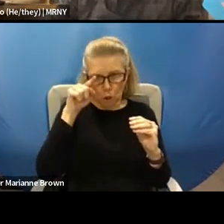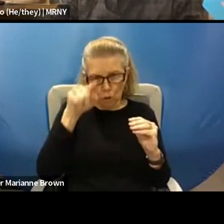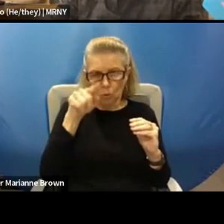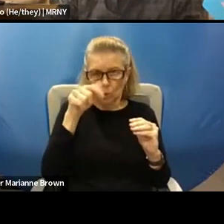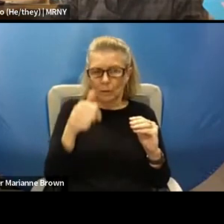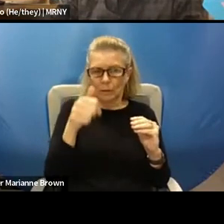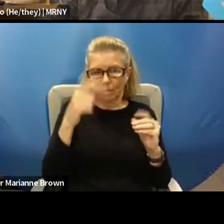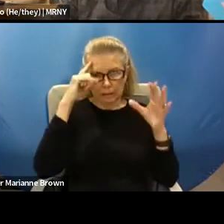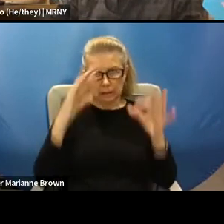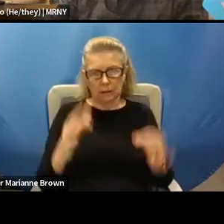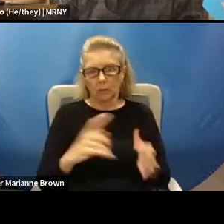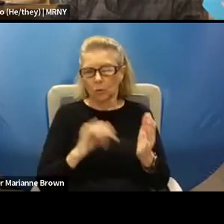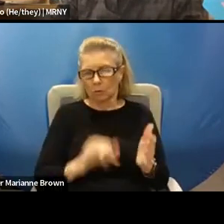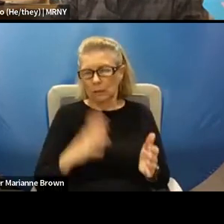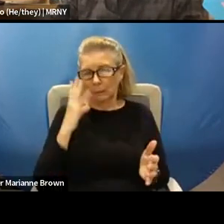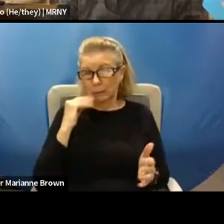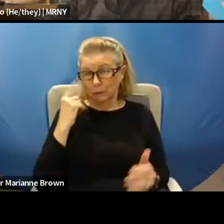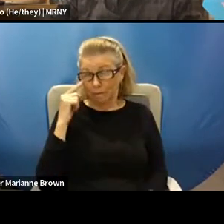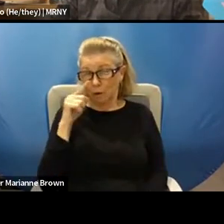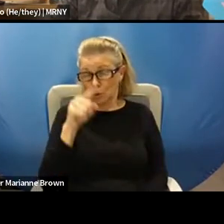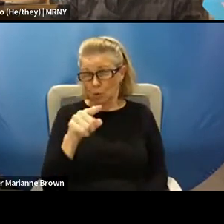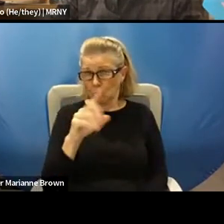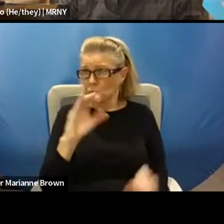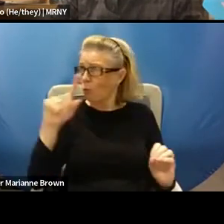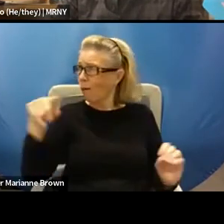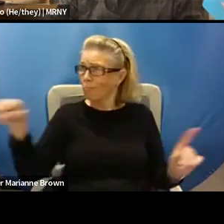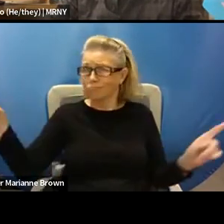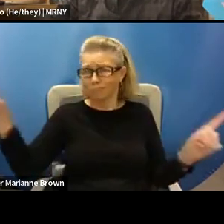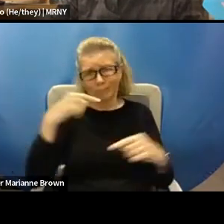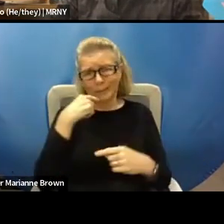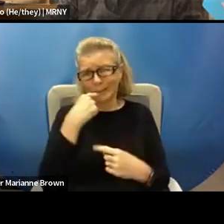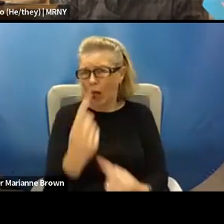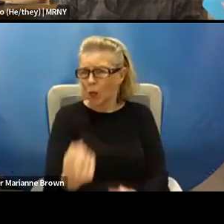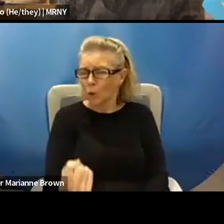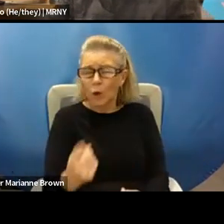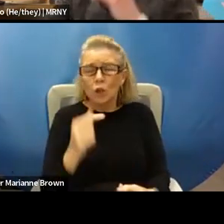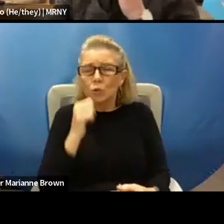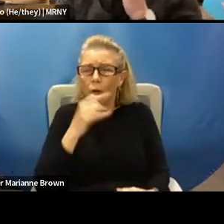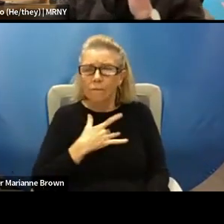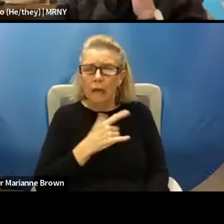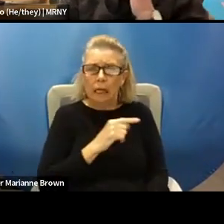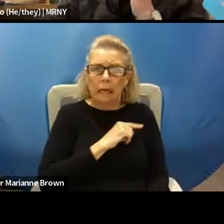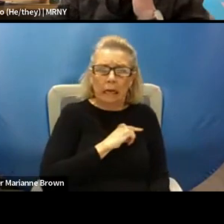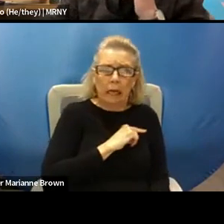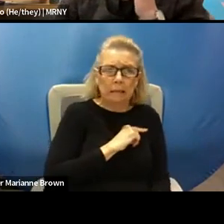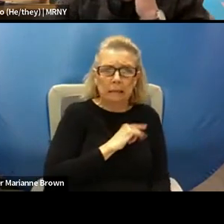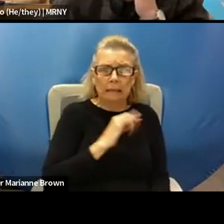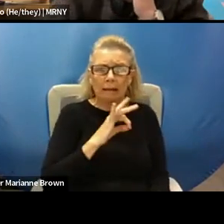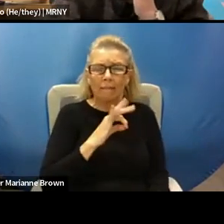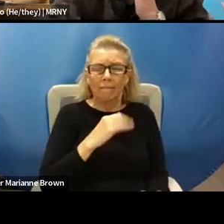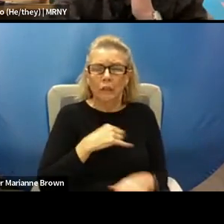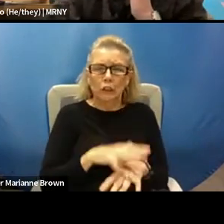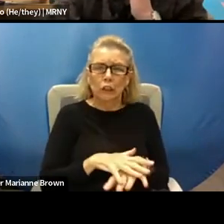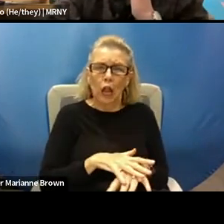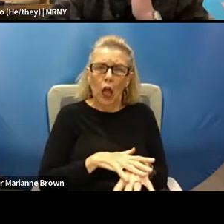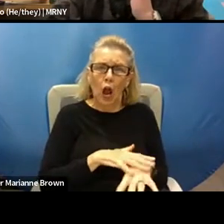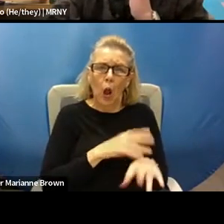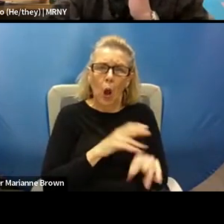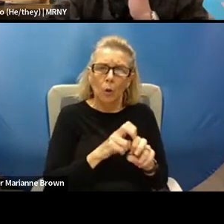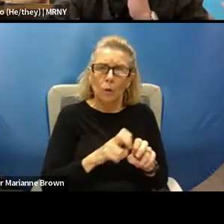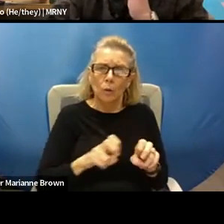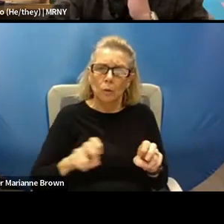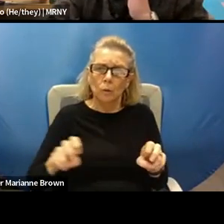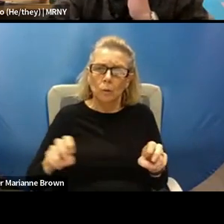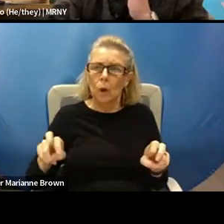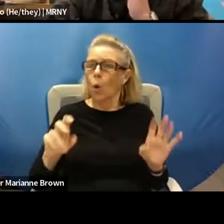else. So don't feel guilty if things aren't going as fast as you would like, or if they are maybe